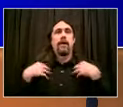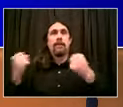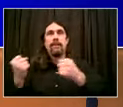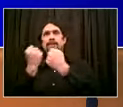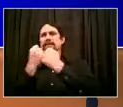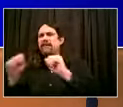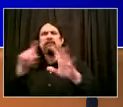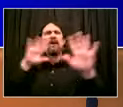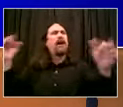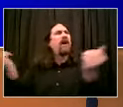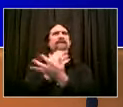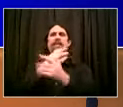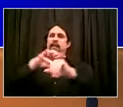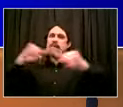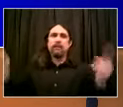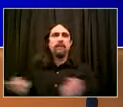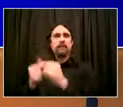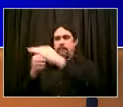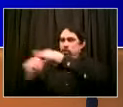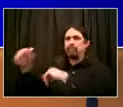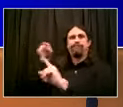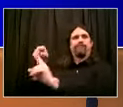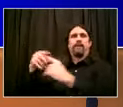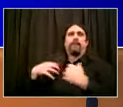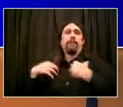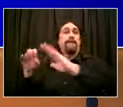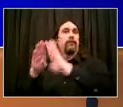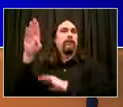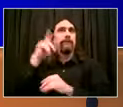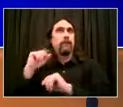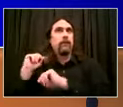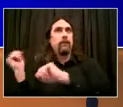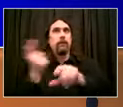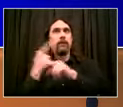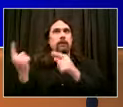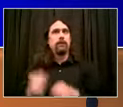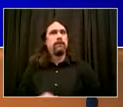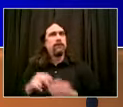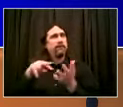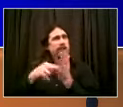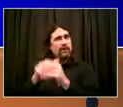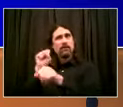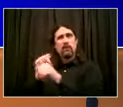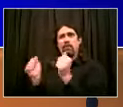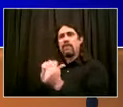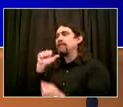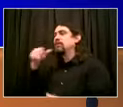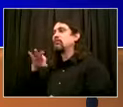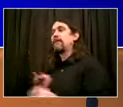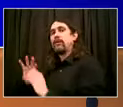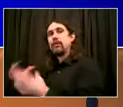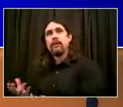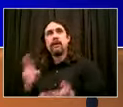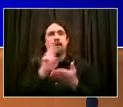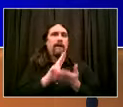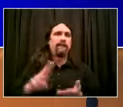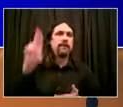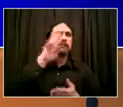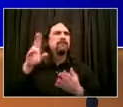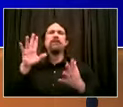huge nonprofit community here in this city, universities, you name it. Everyone needs to be a part of this. That's